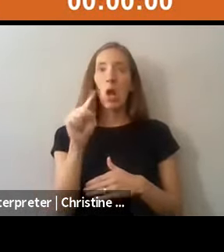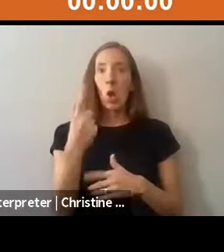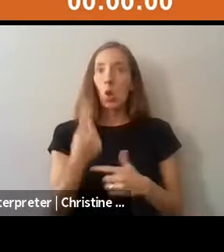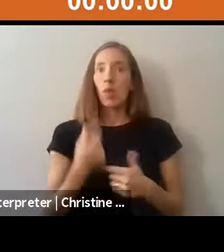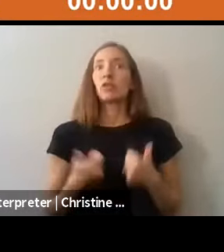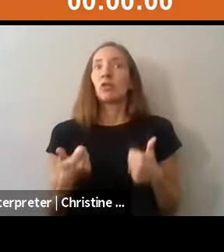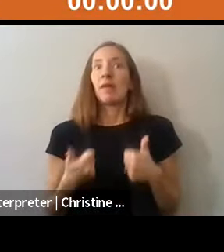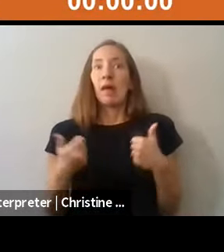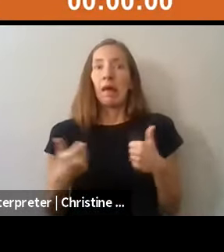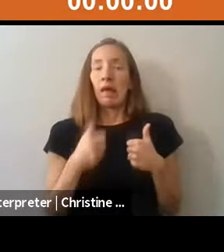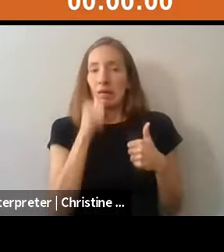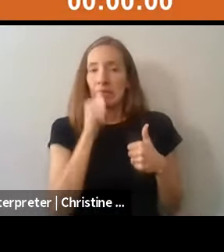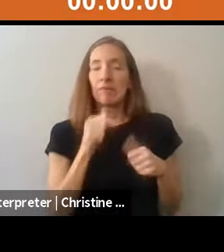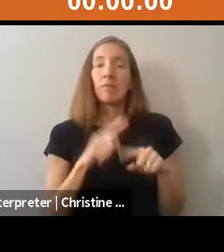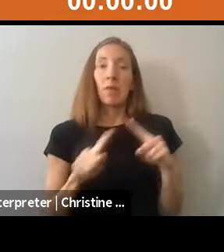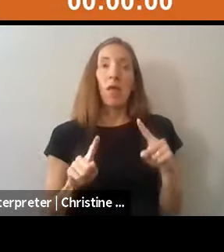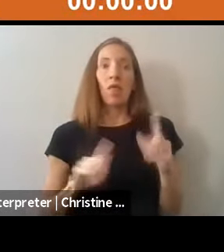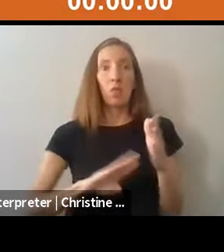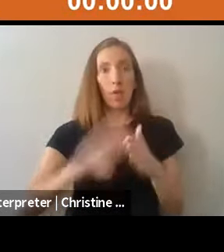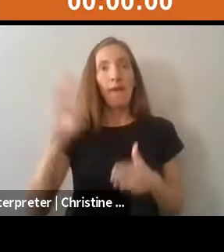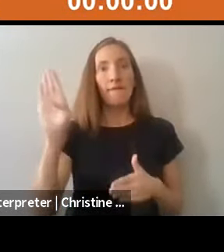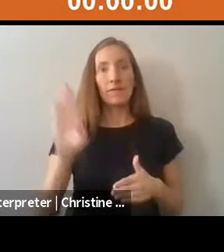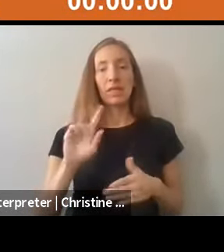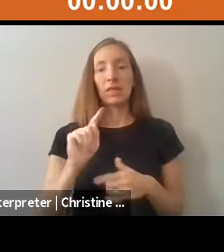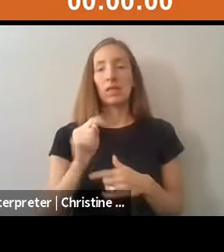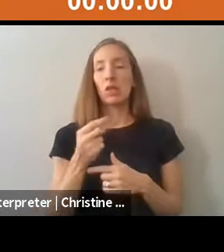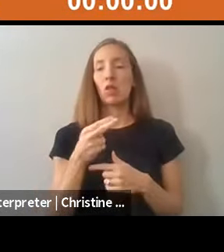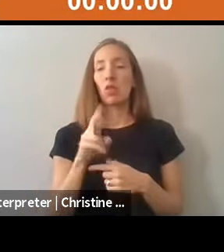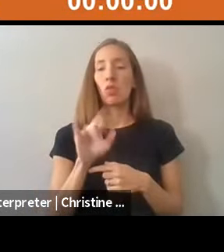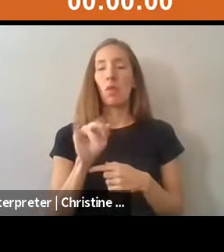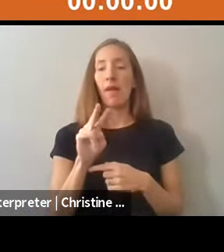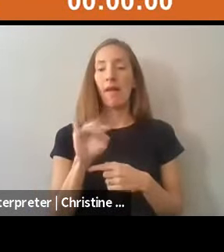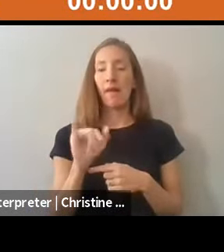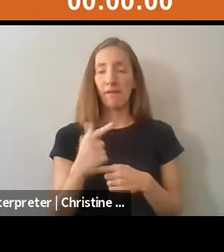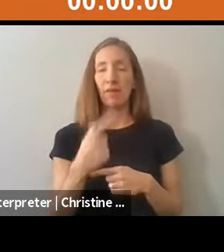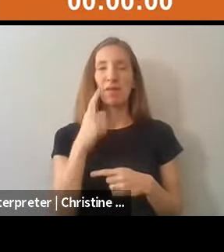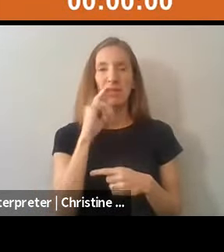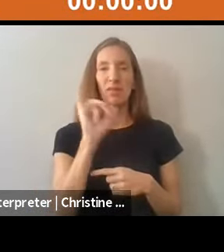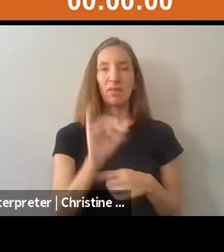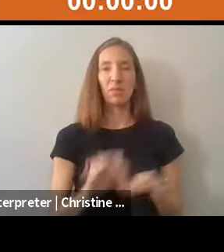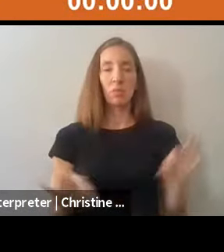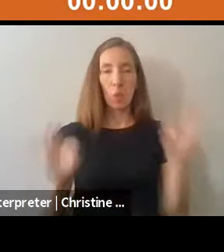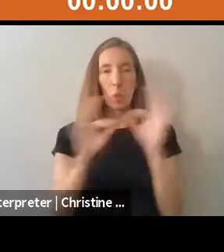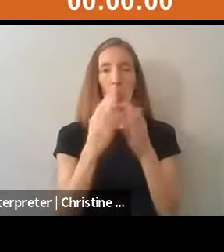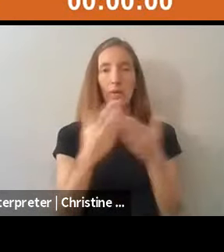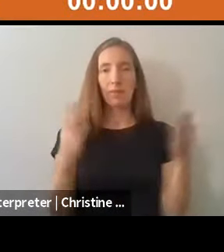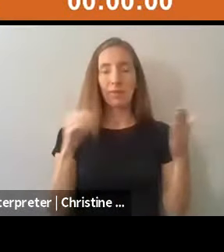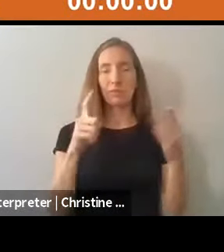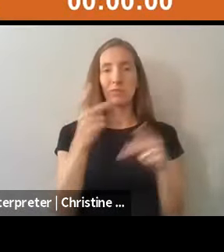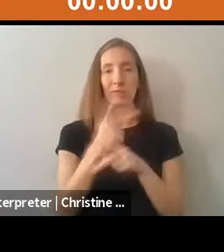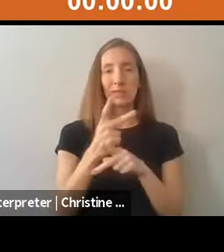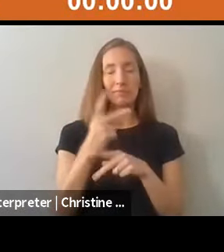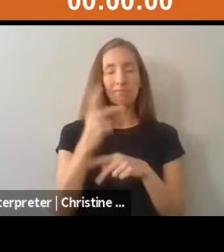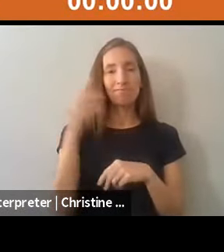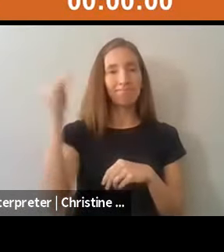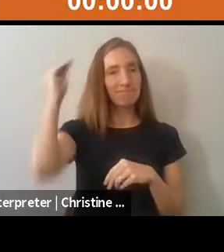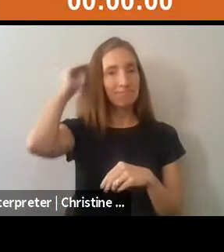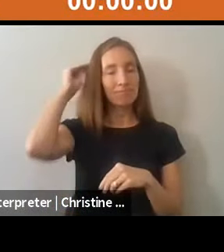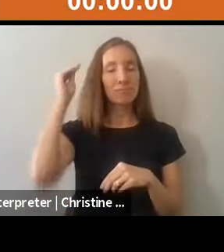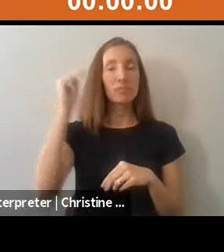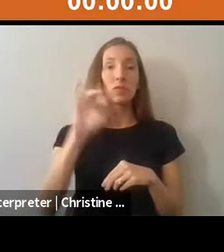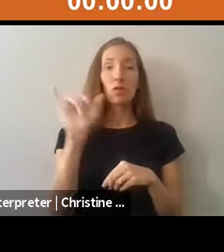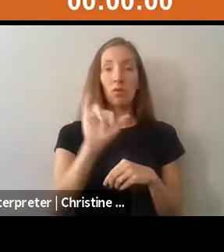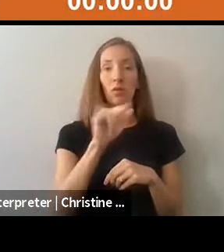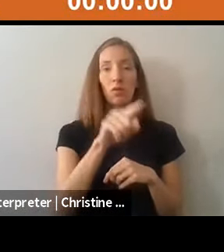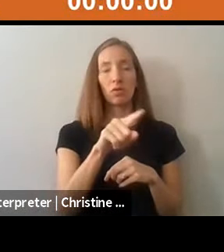very critical and important thing to always keep in mind. And I think, as you highlighted,